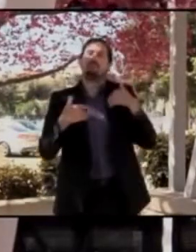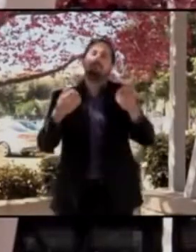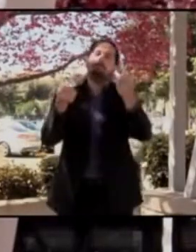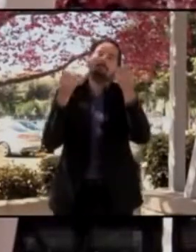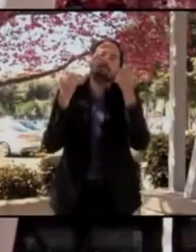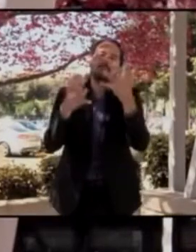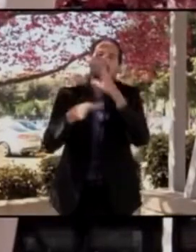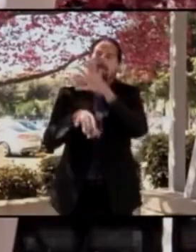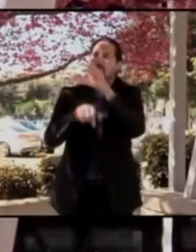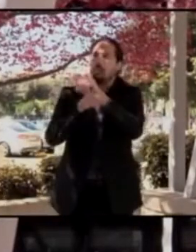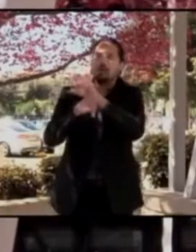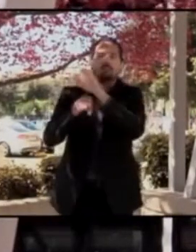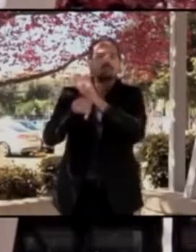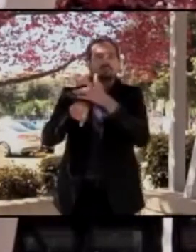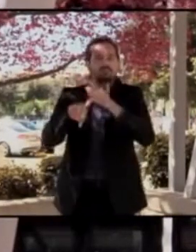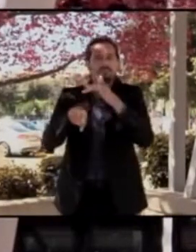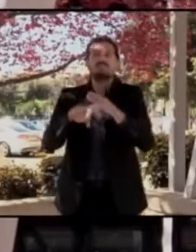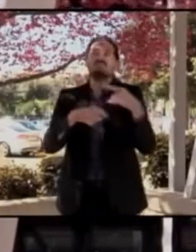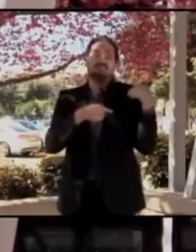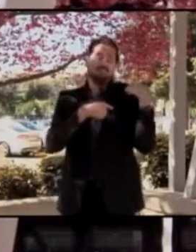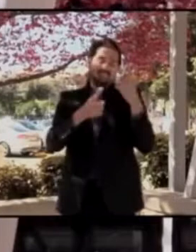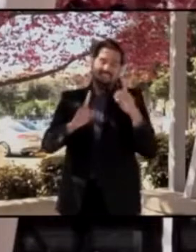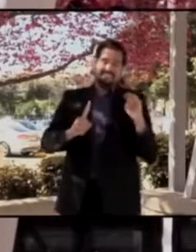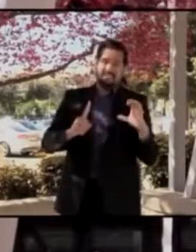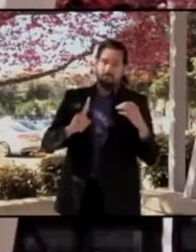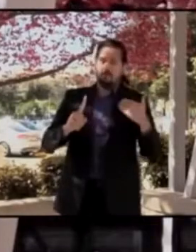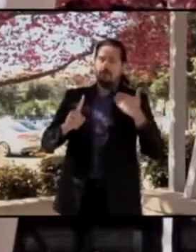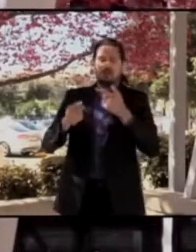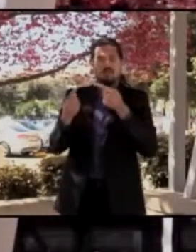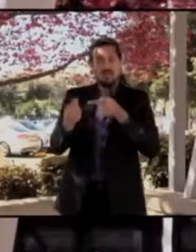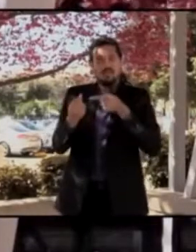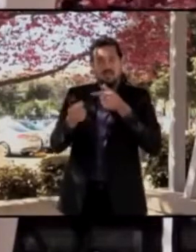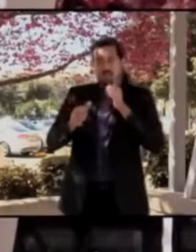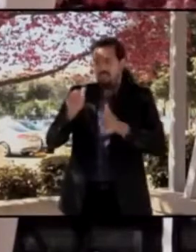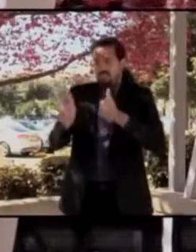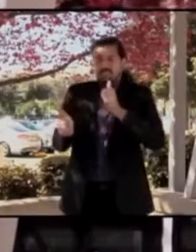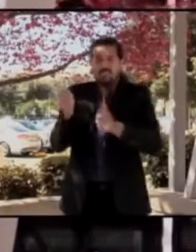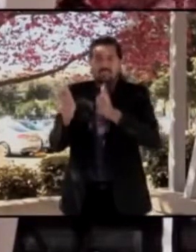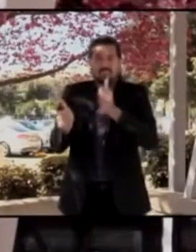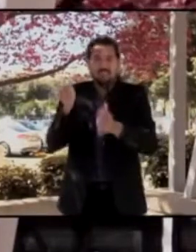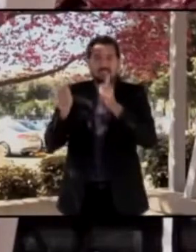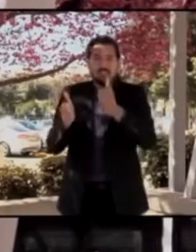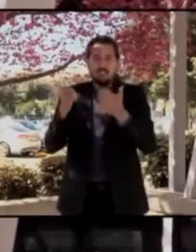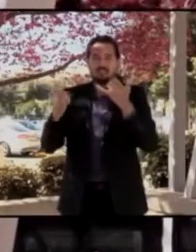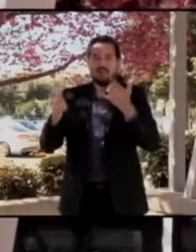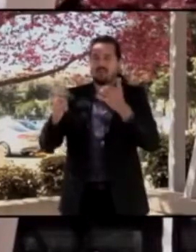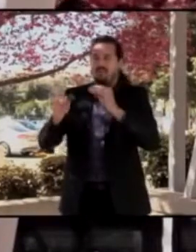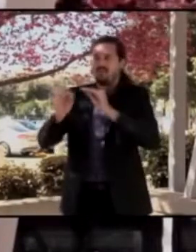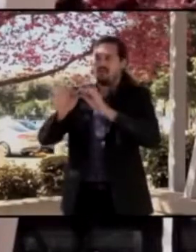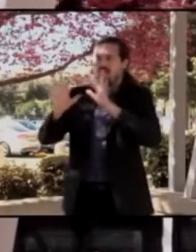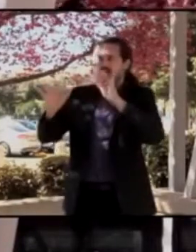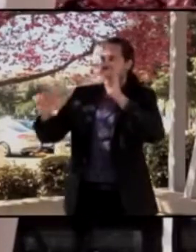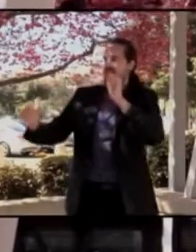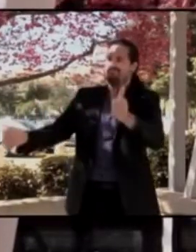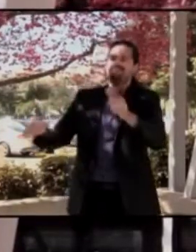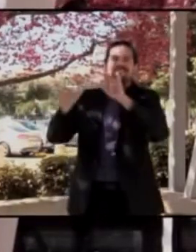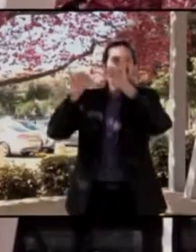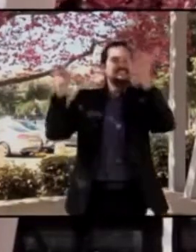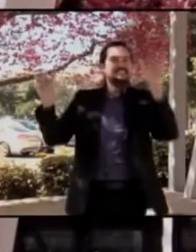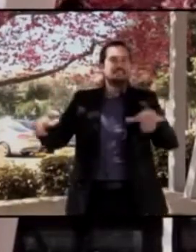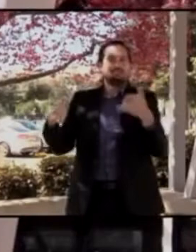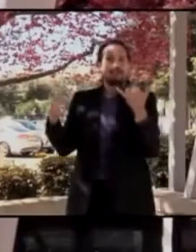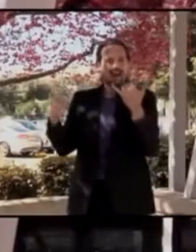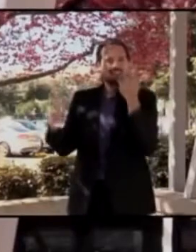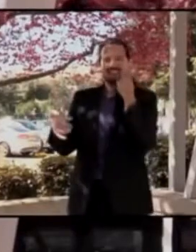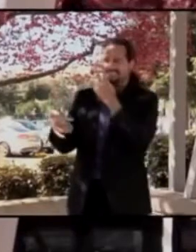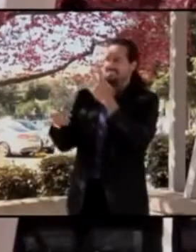very clear path out of this pandemic. So vaccination is critical. It's critical